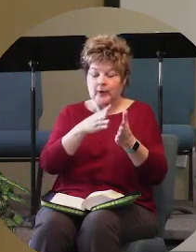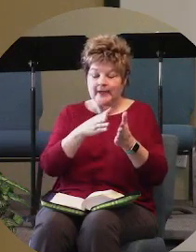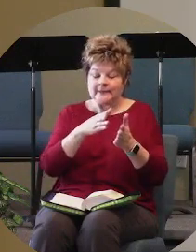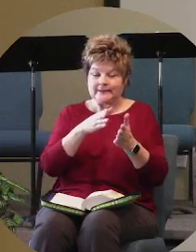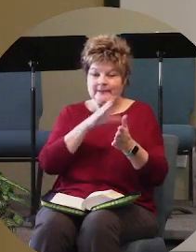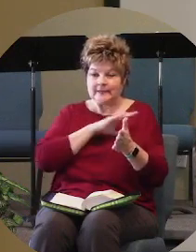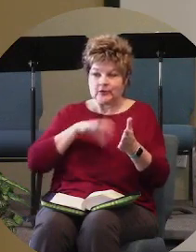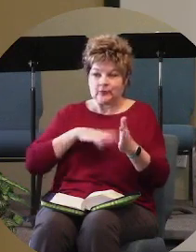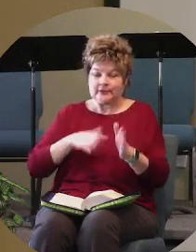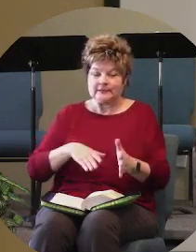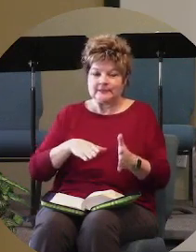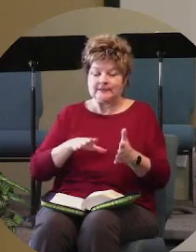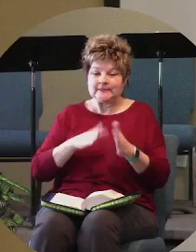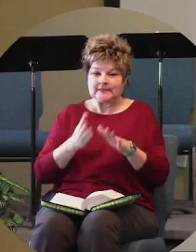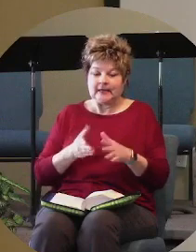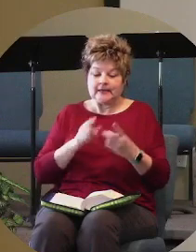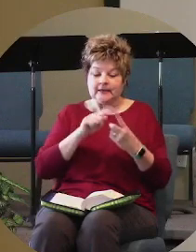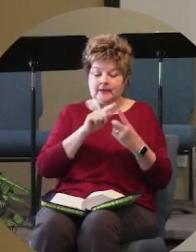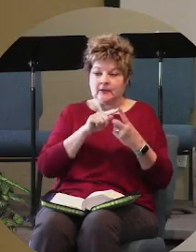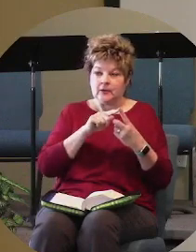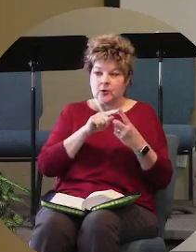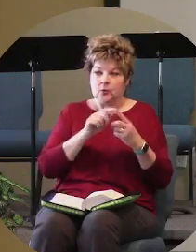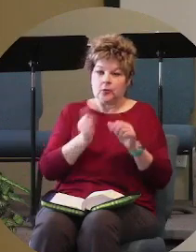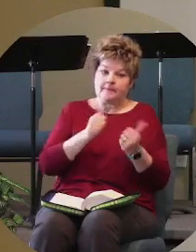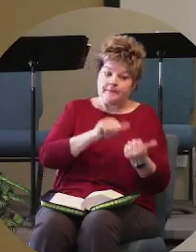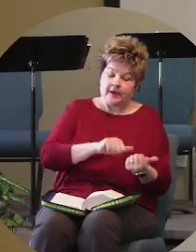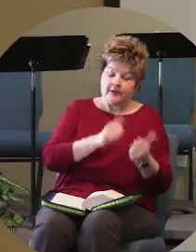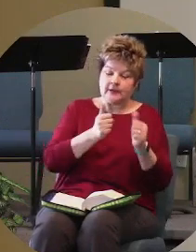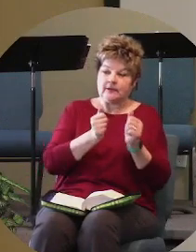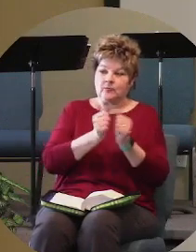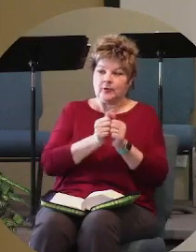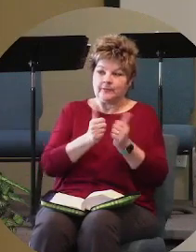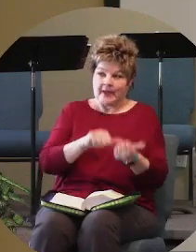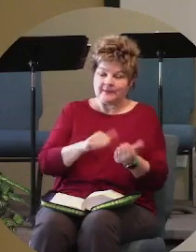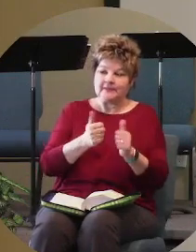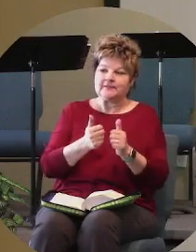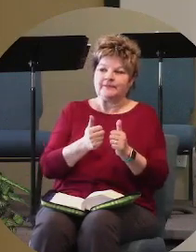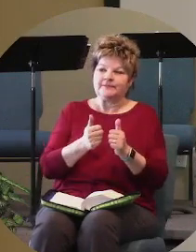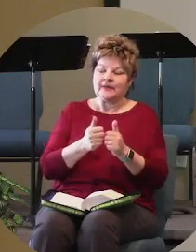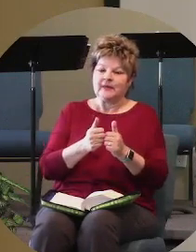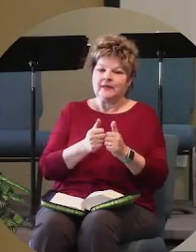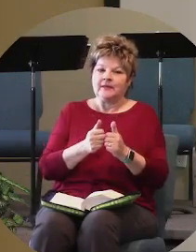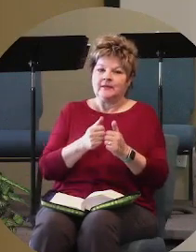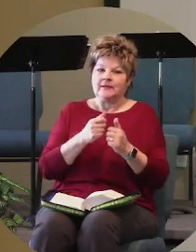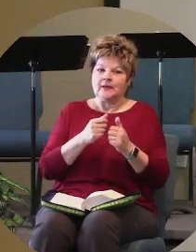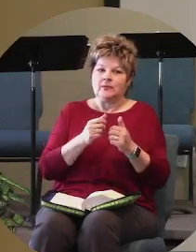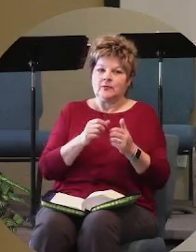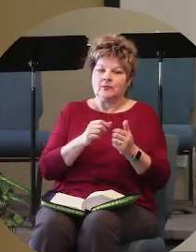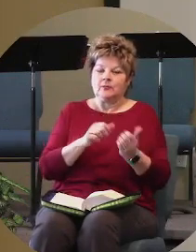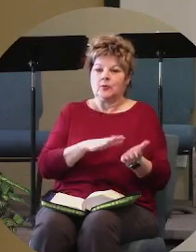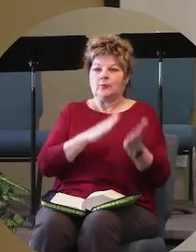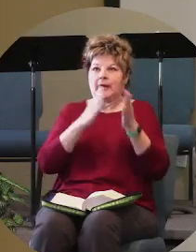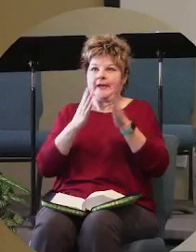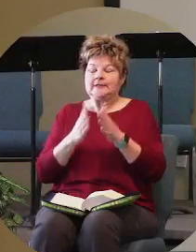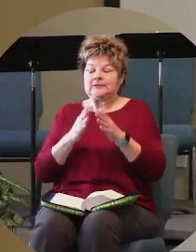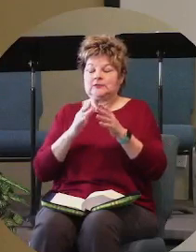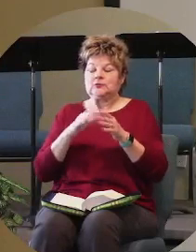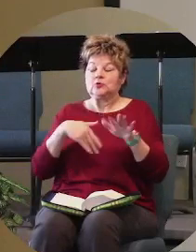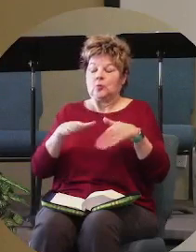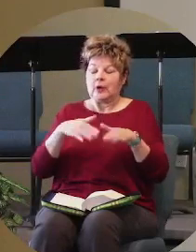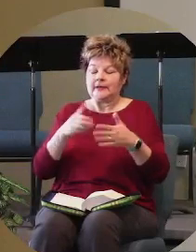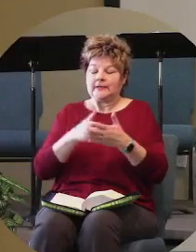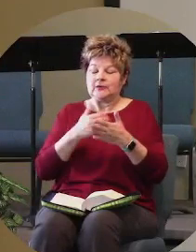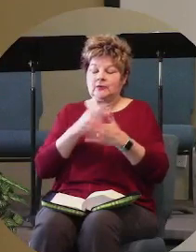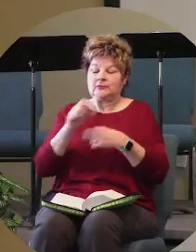die. We're buried with him in baptism and raised to walk with him in newness of life. So that's one way. Or we are